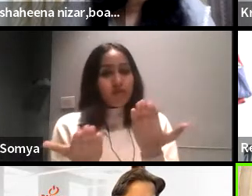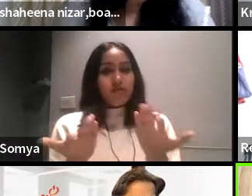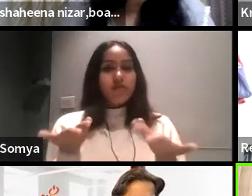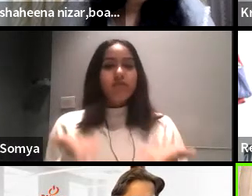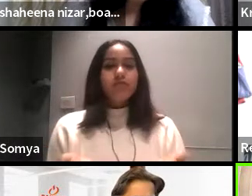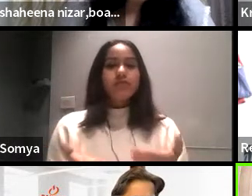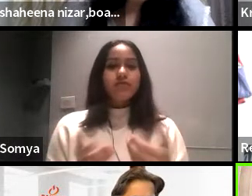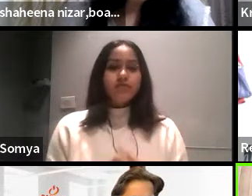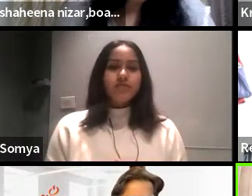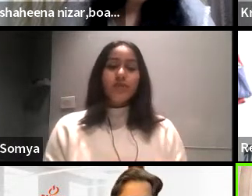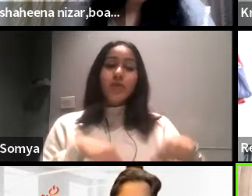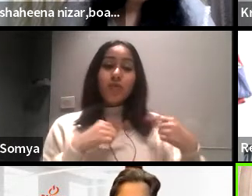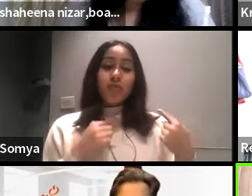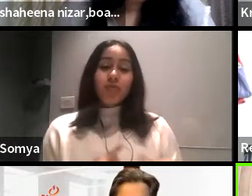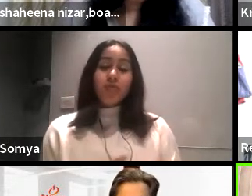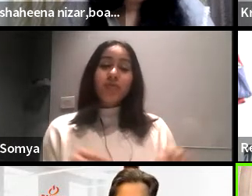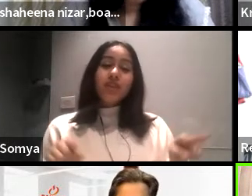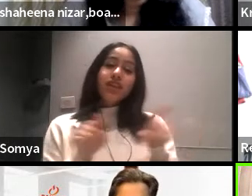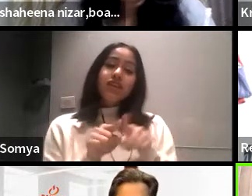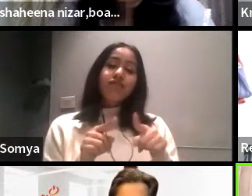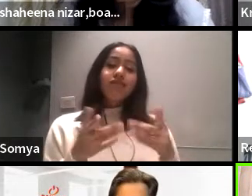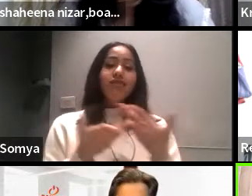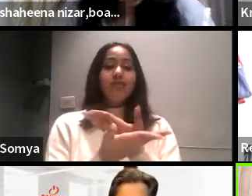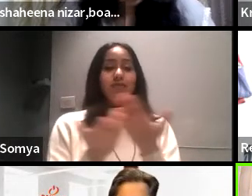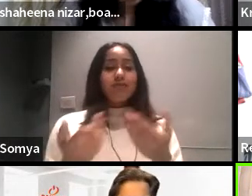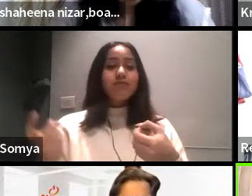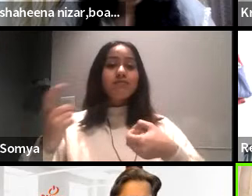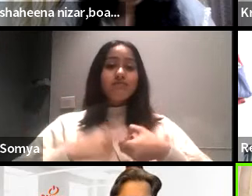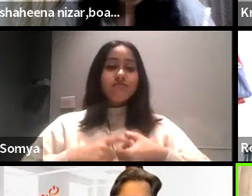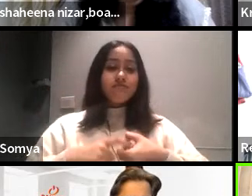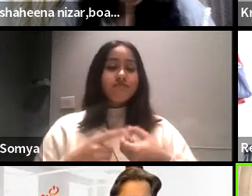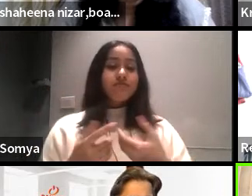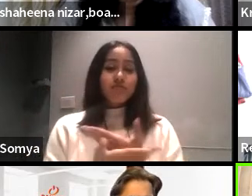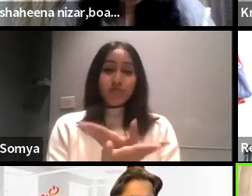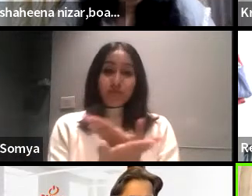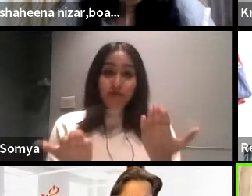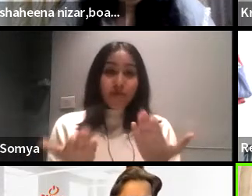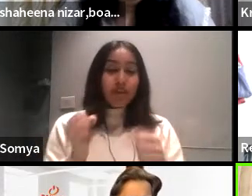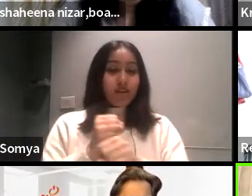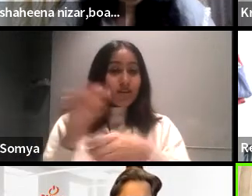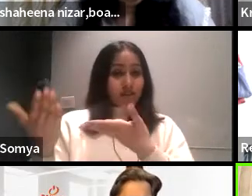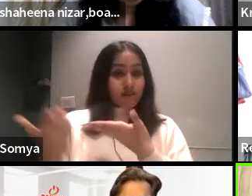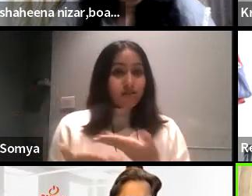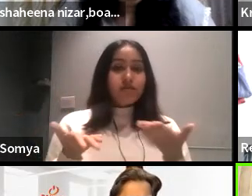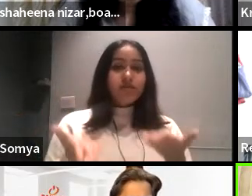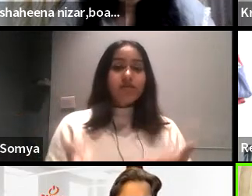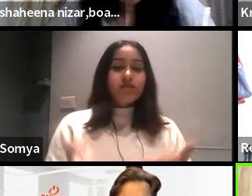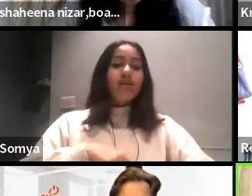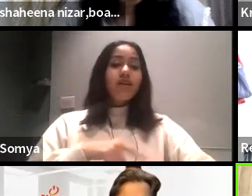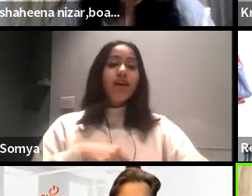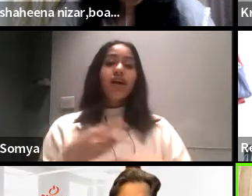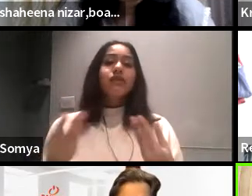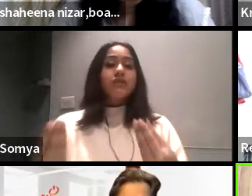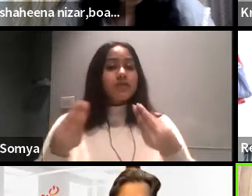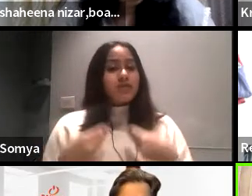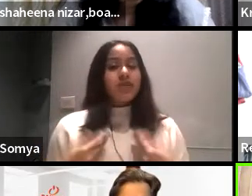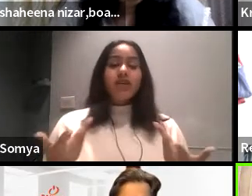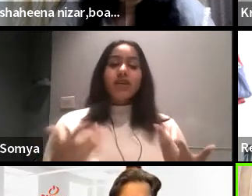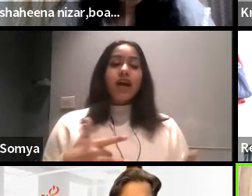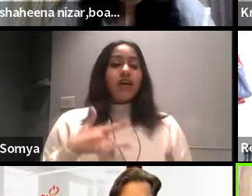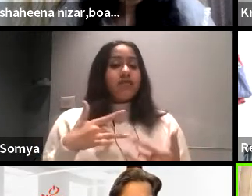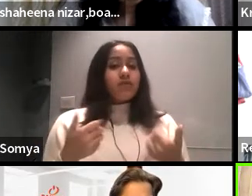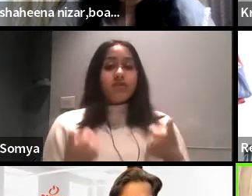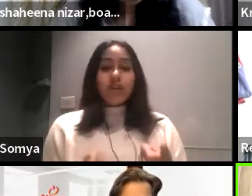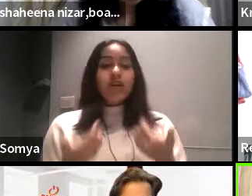with warm heart, with all the warmth to all the guests for sparing time out. I'm really obliged because